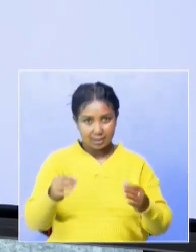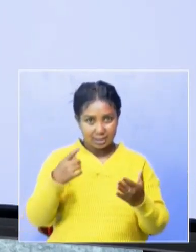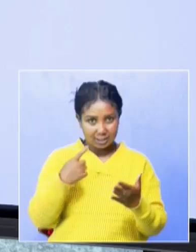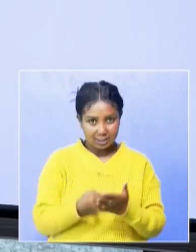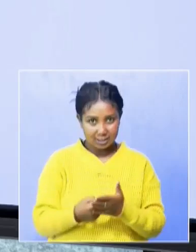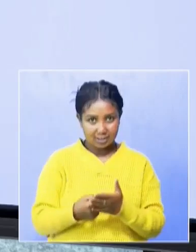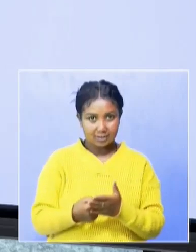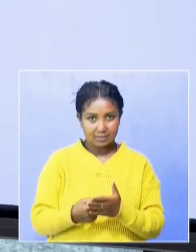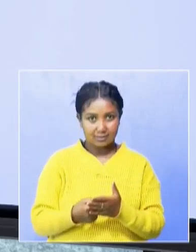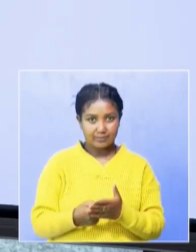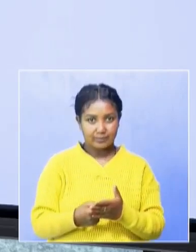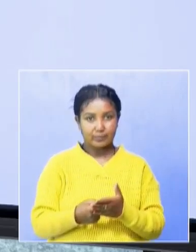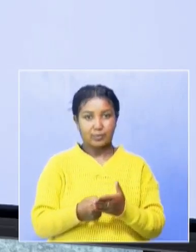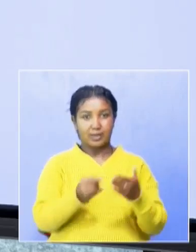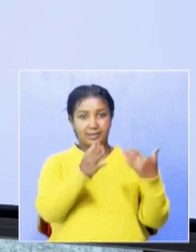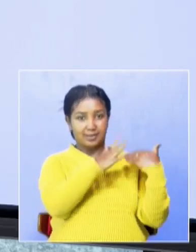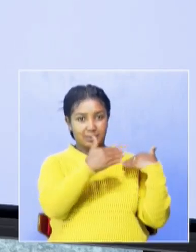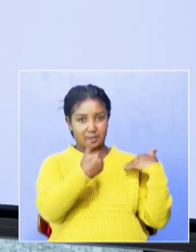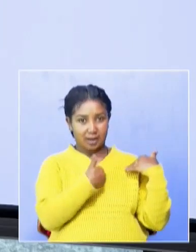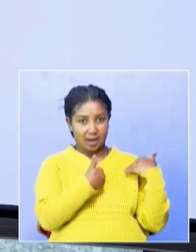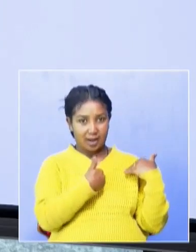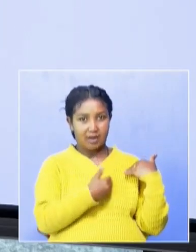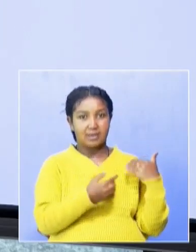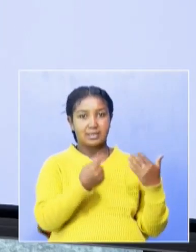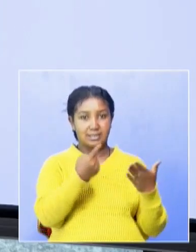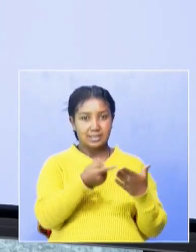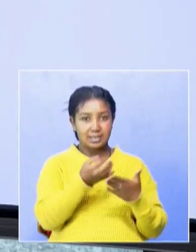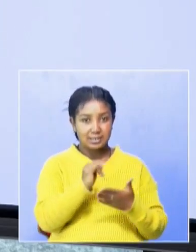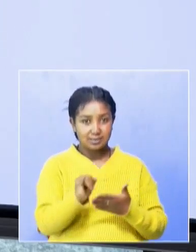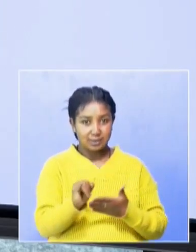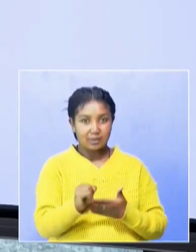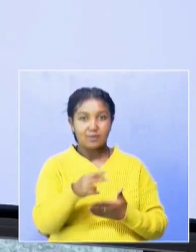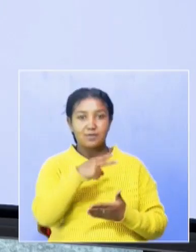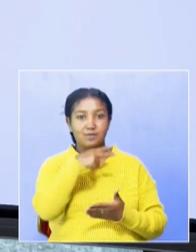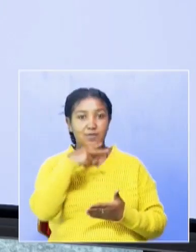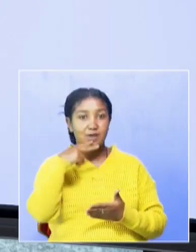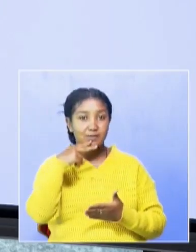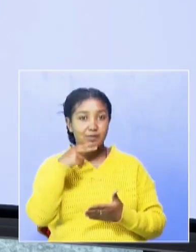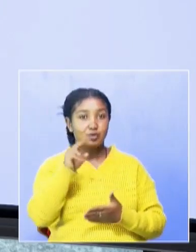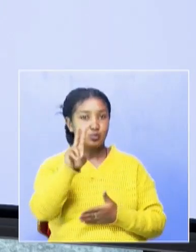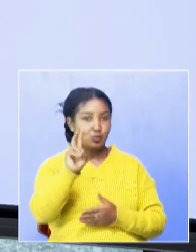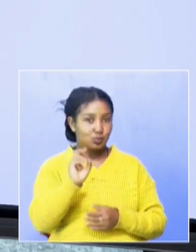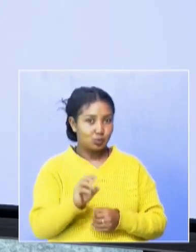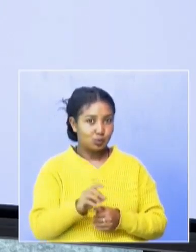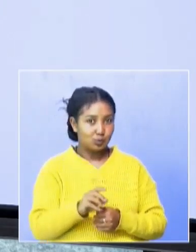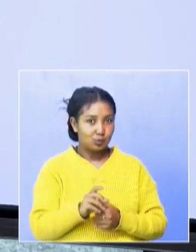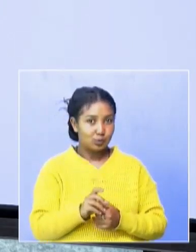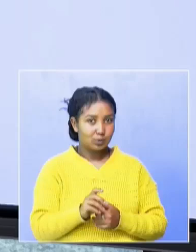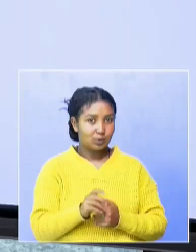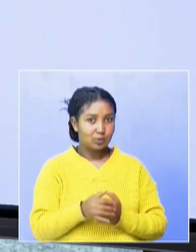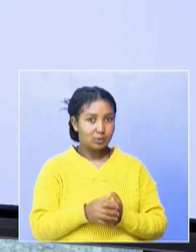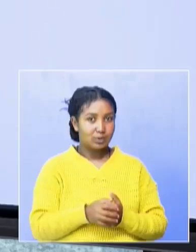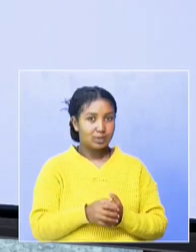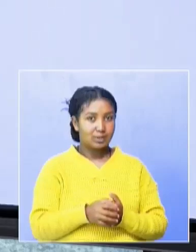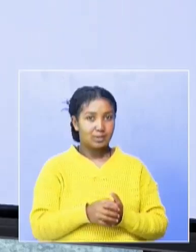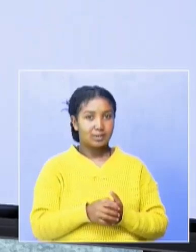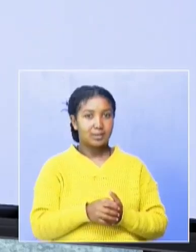here is the subject, here is verb 2.